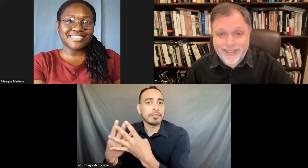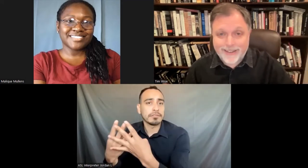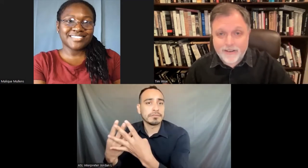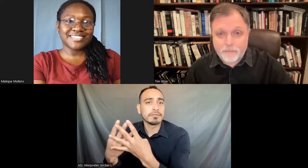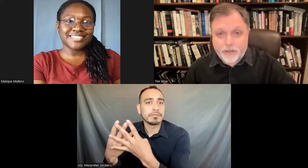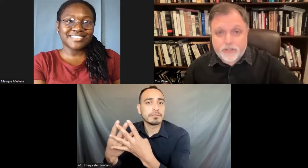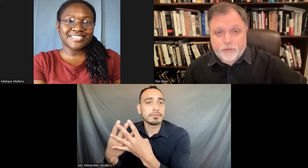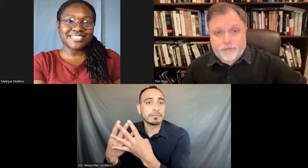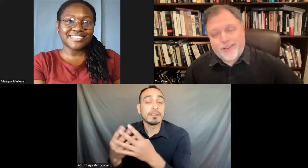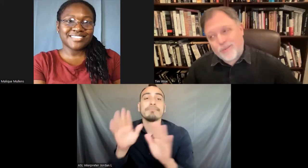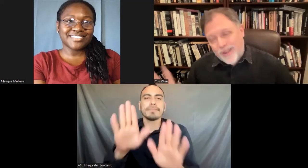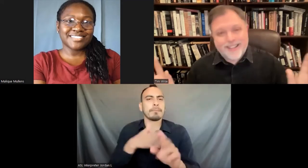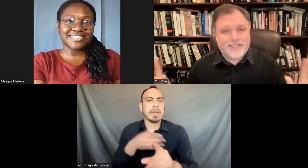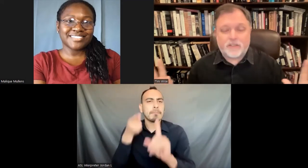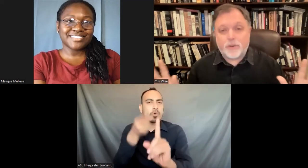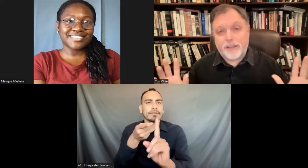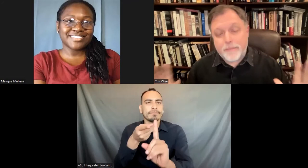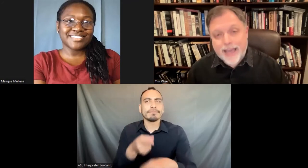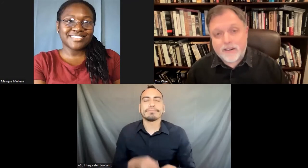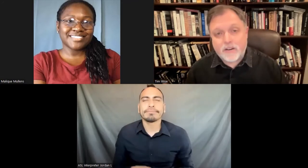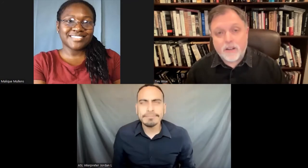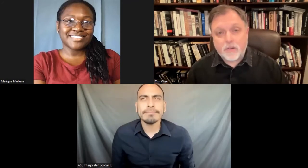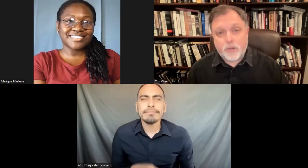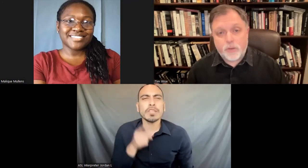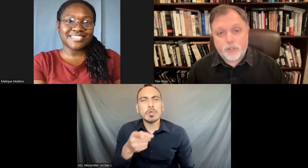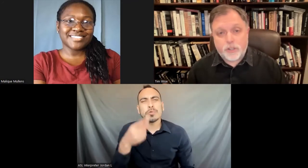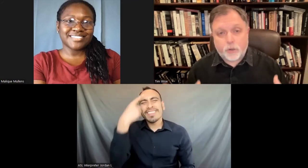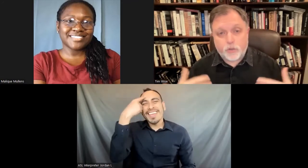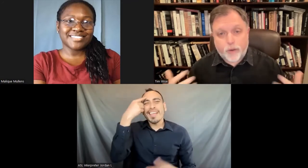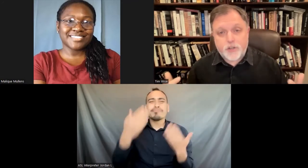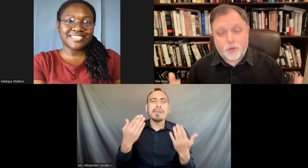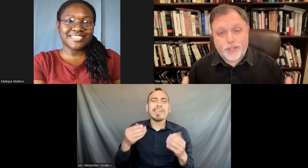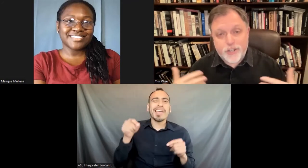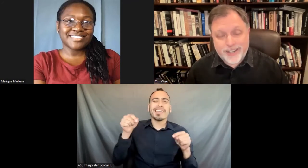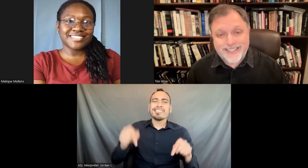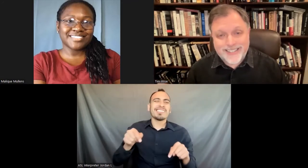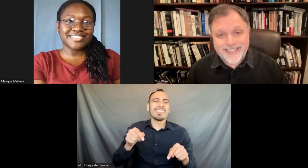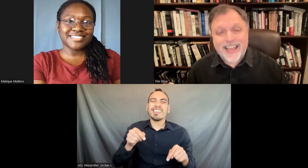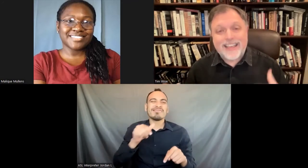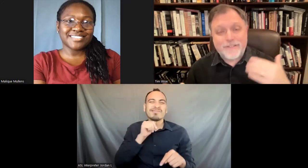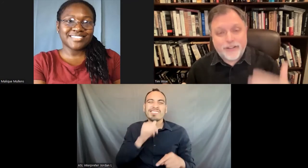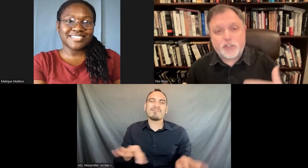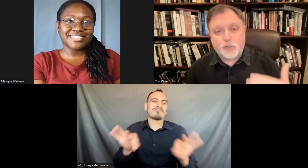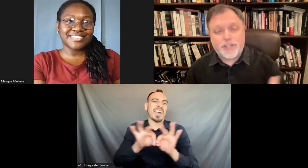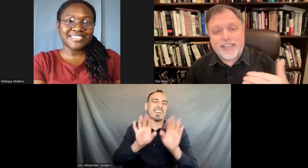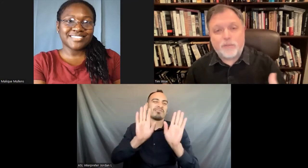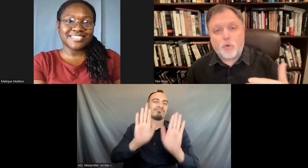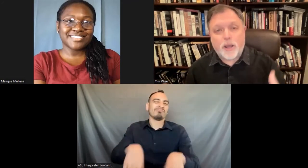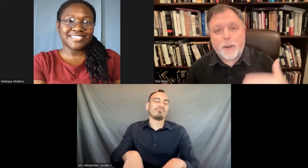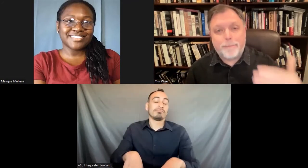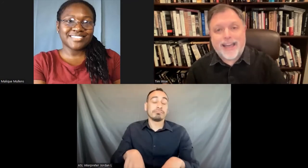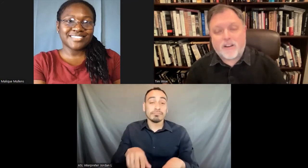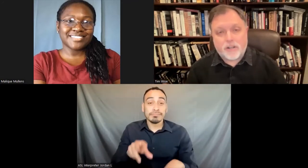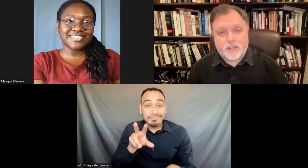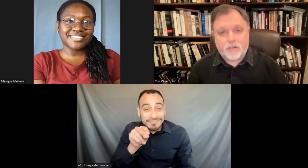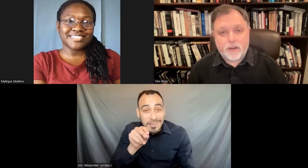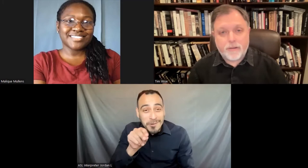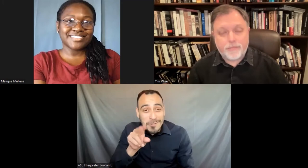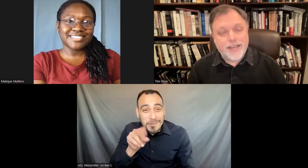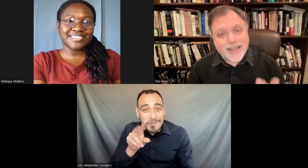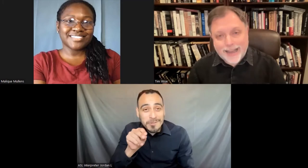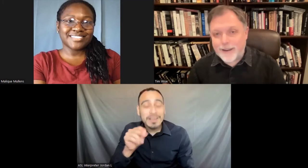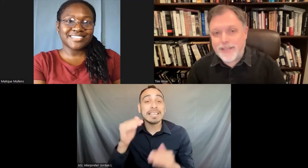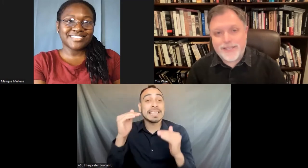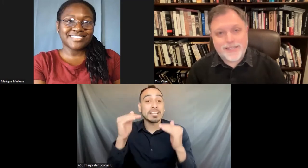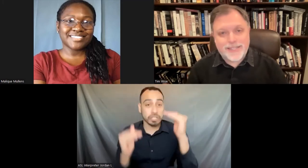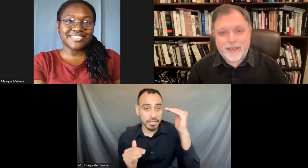inequality because you figure, well, it doesn't really matter. When you indulge racial injustice, eventually it will come back on you.